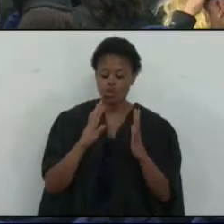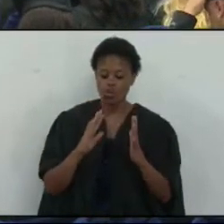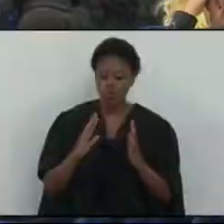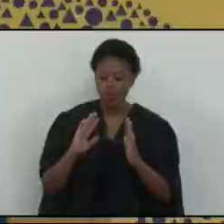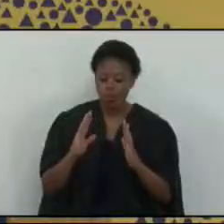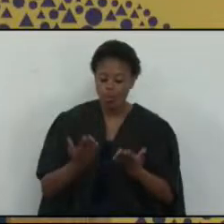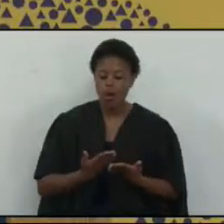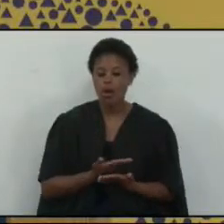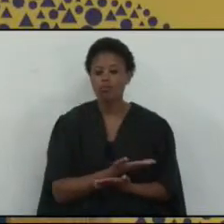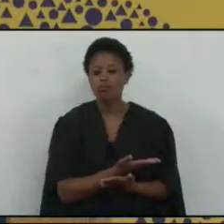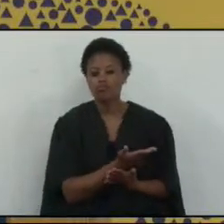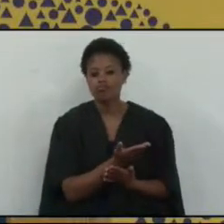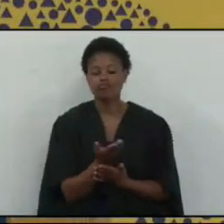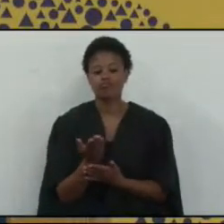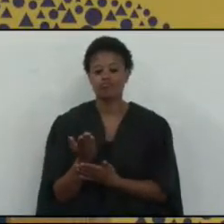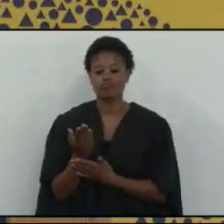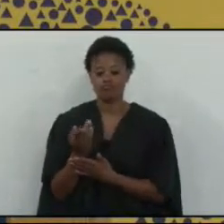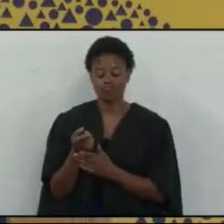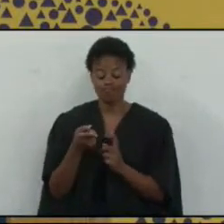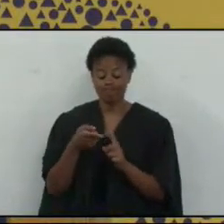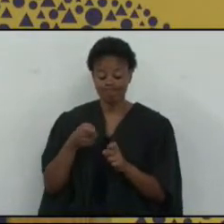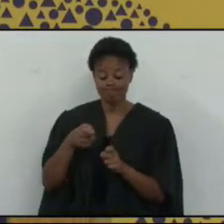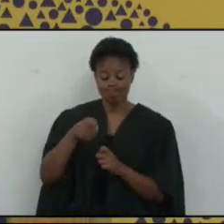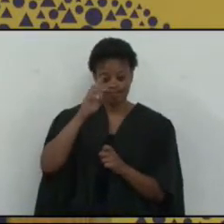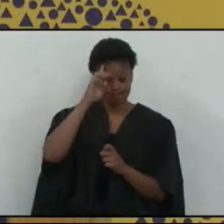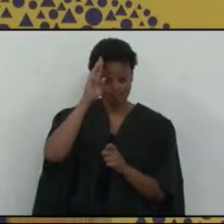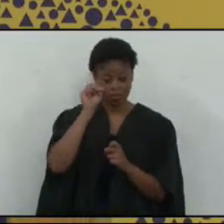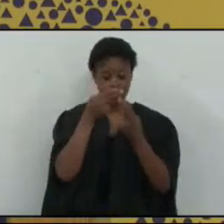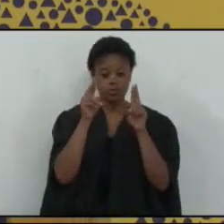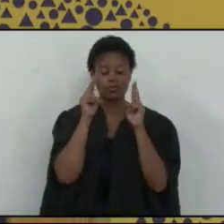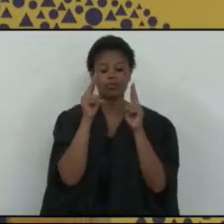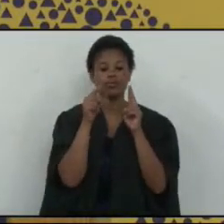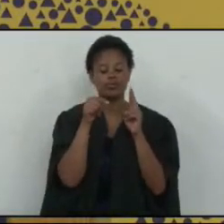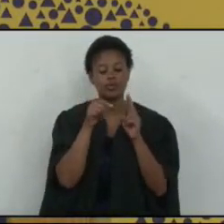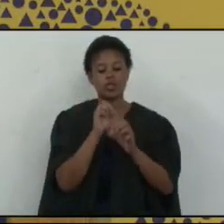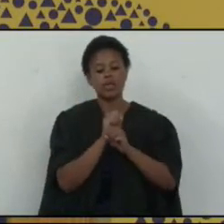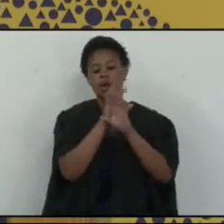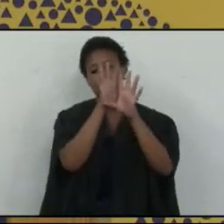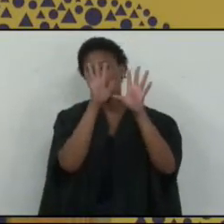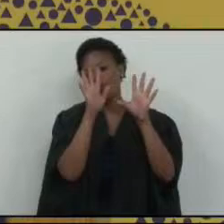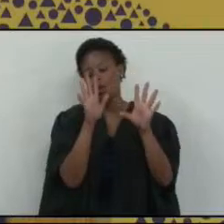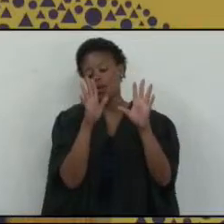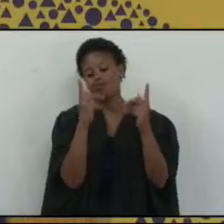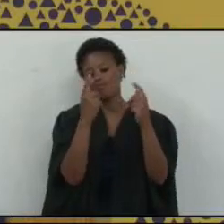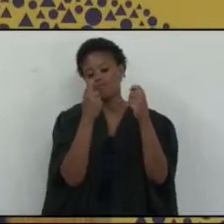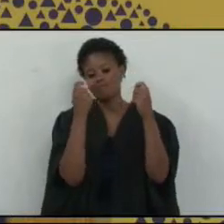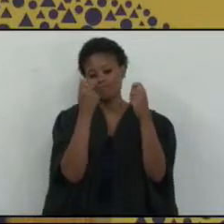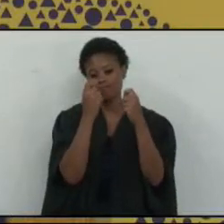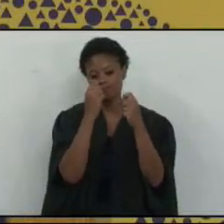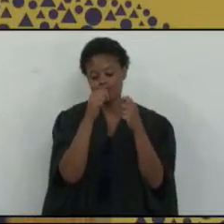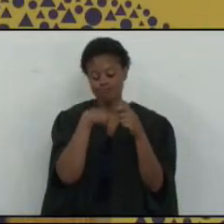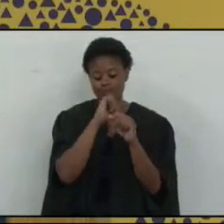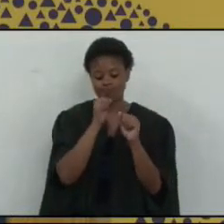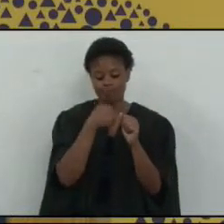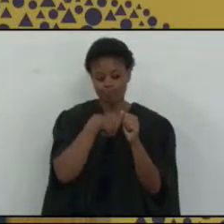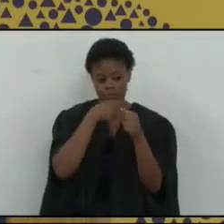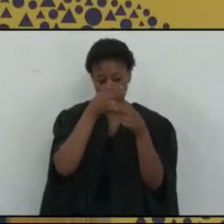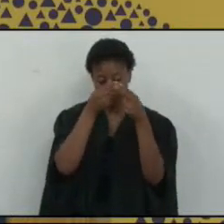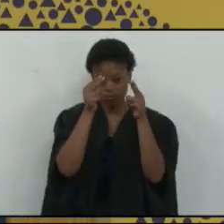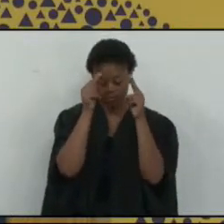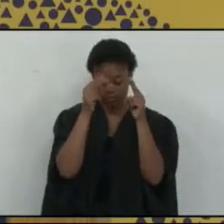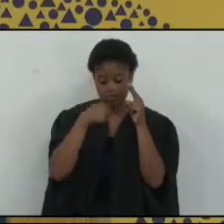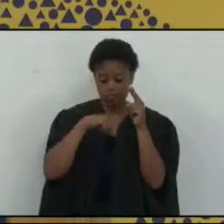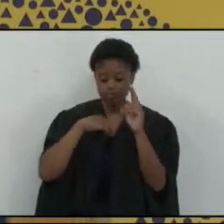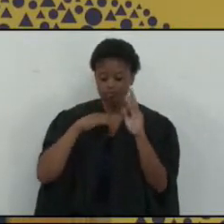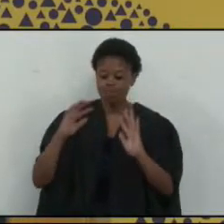all on behalf of Nelson Mandela University at this wonderful occasion in our university as we